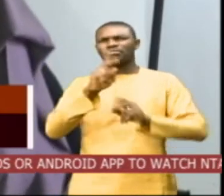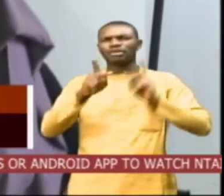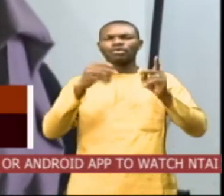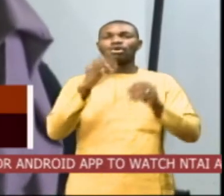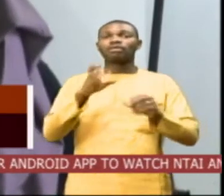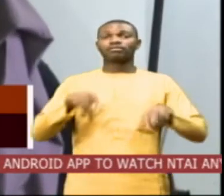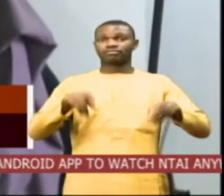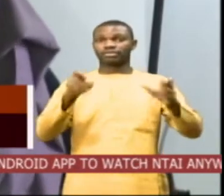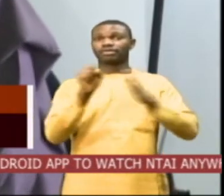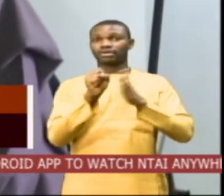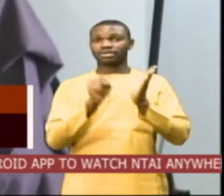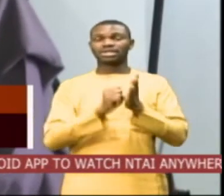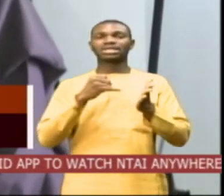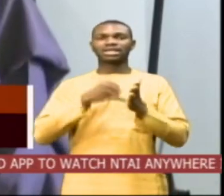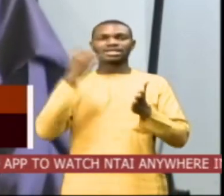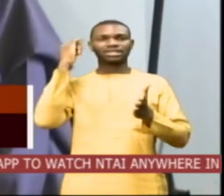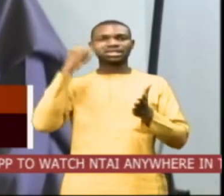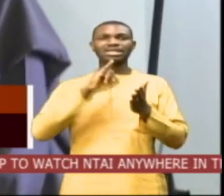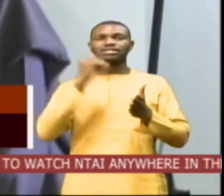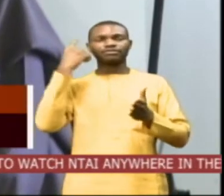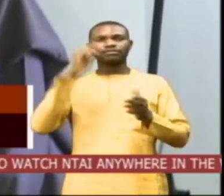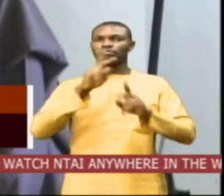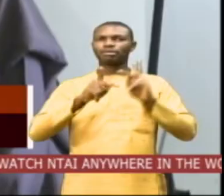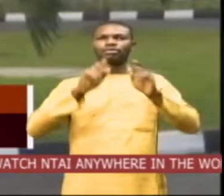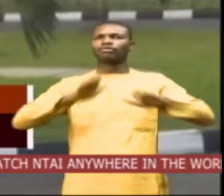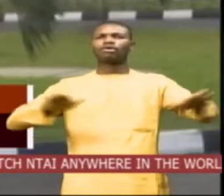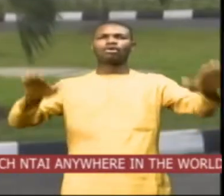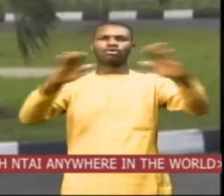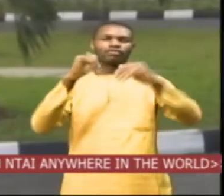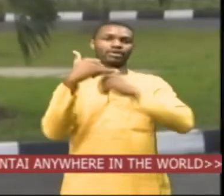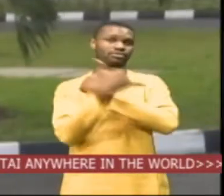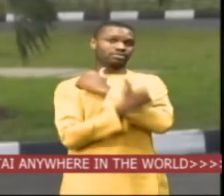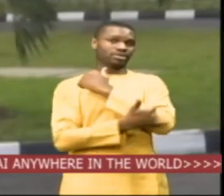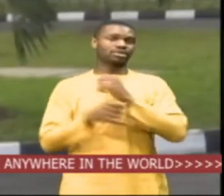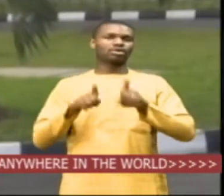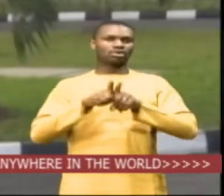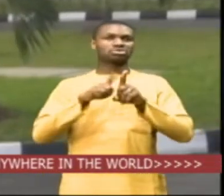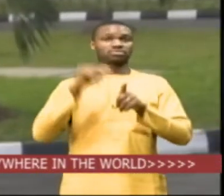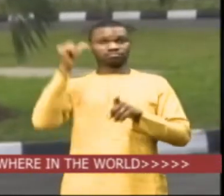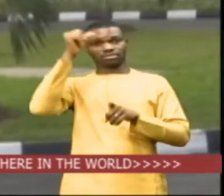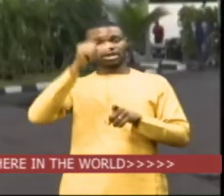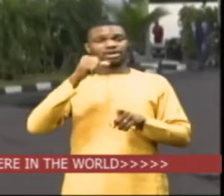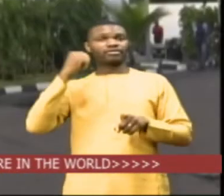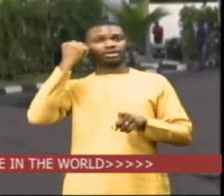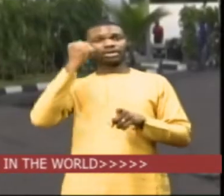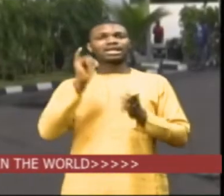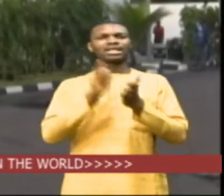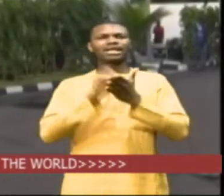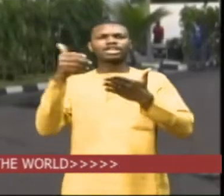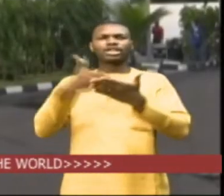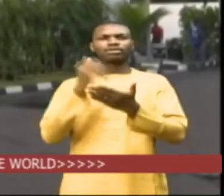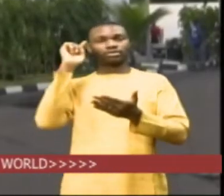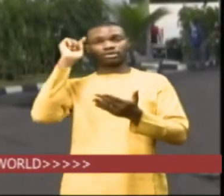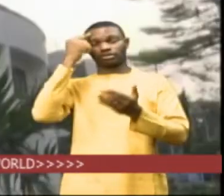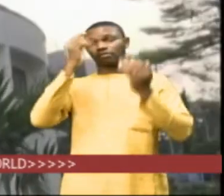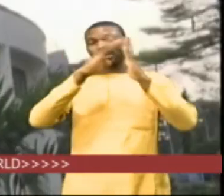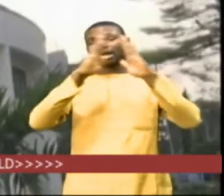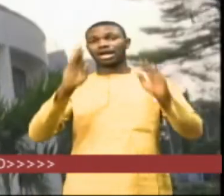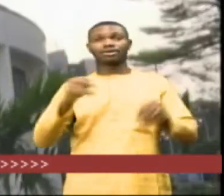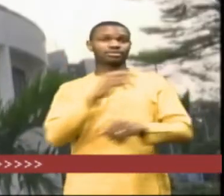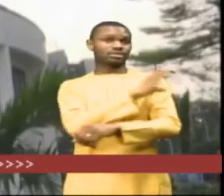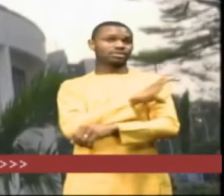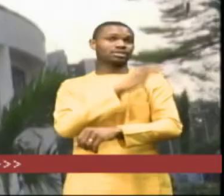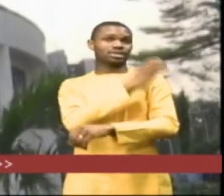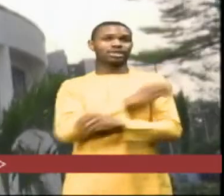Oge Dinyekwiri, NTA News. Let's look at ICT. Despite the relatively improved contribution of the information